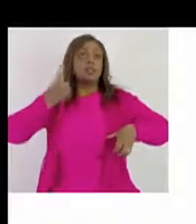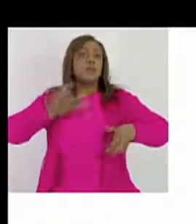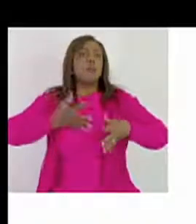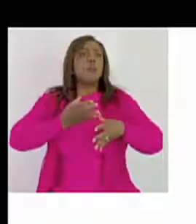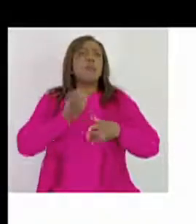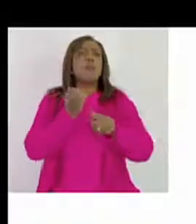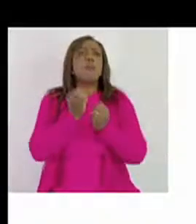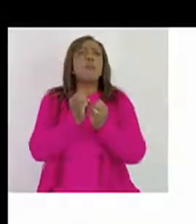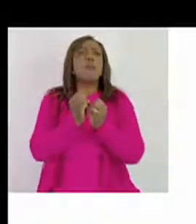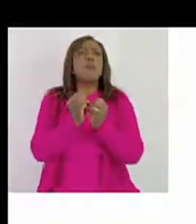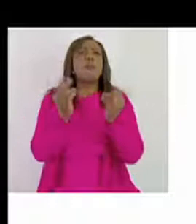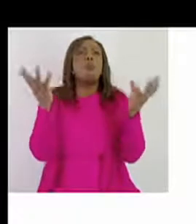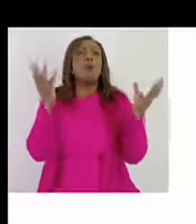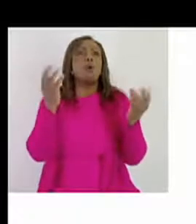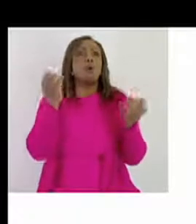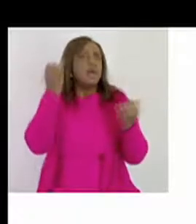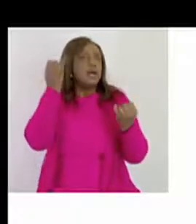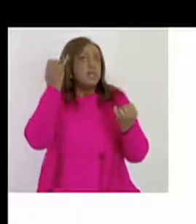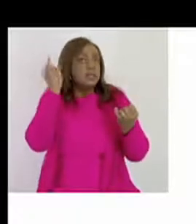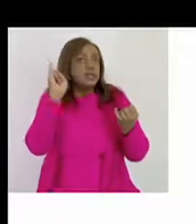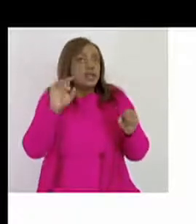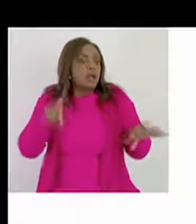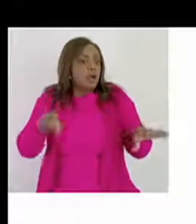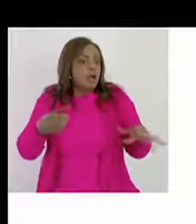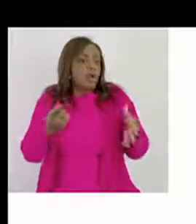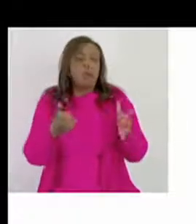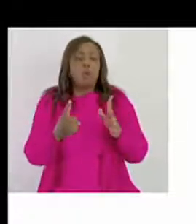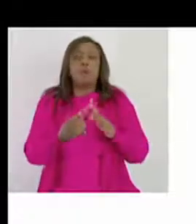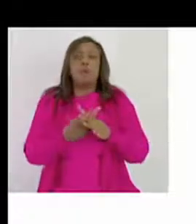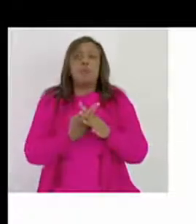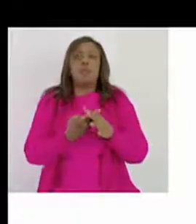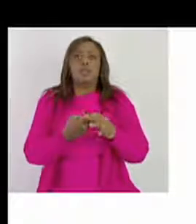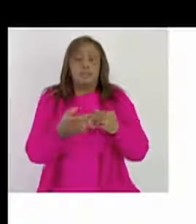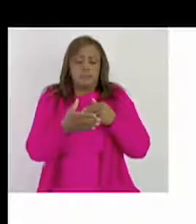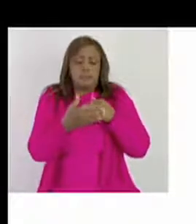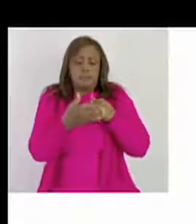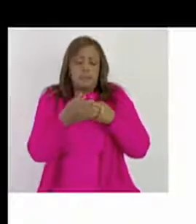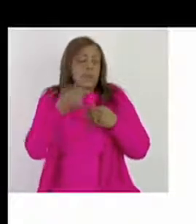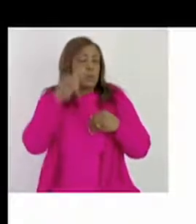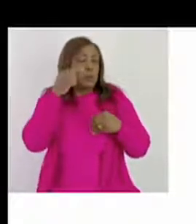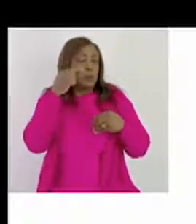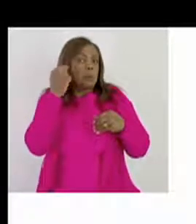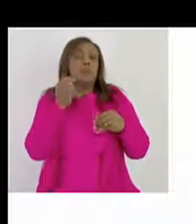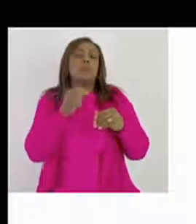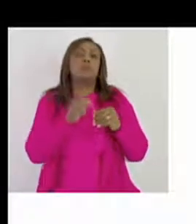how the menstrual cycle works, or how conception can occur.